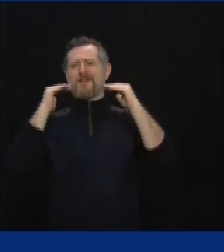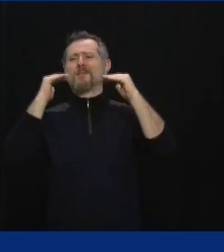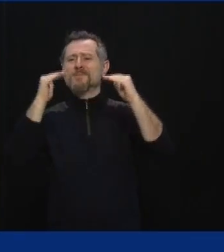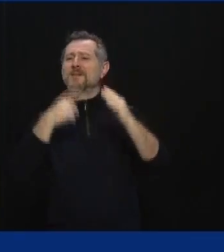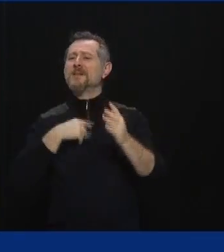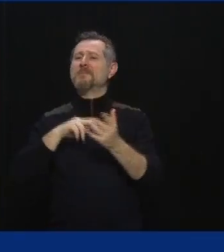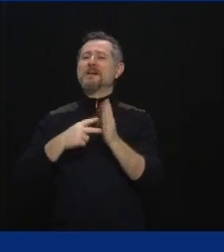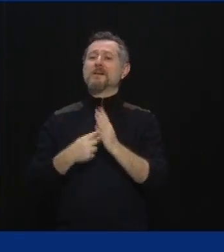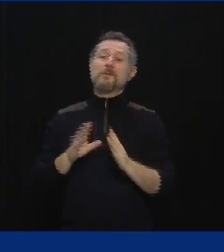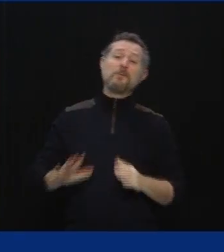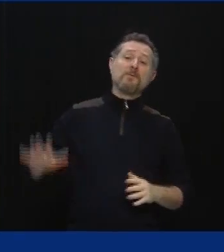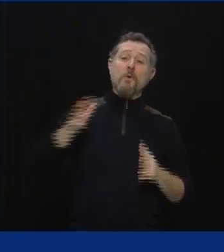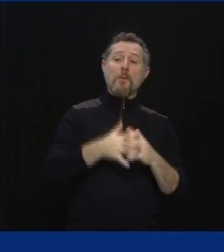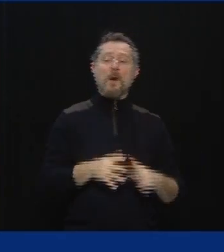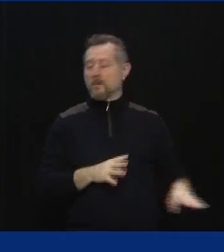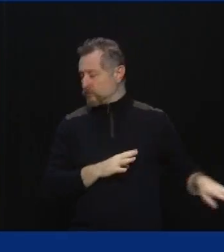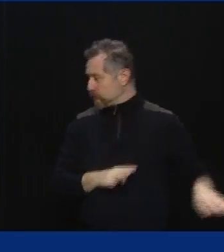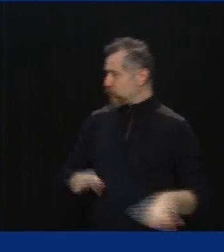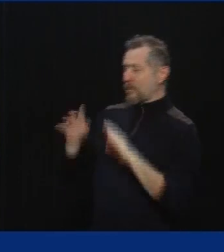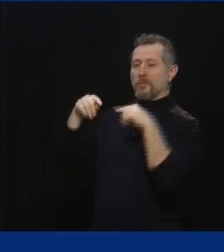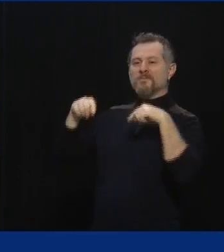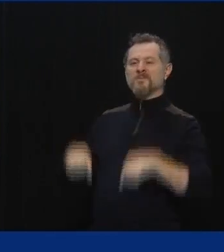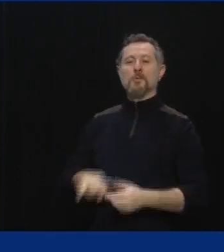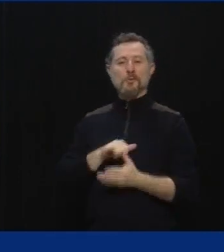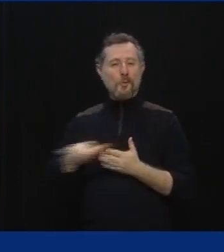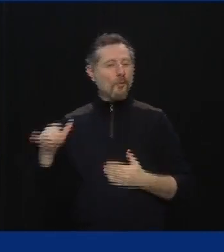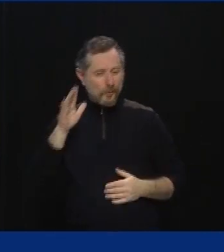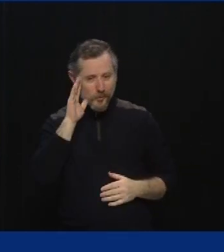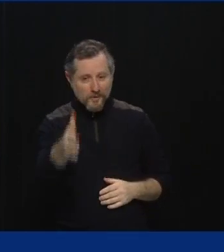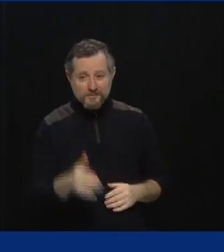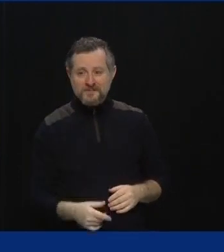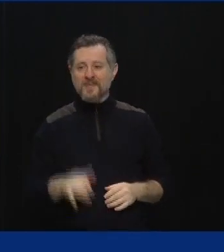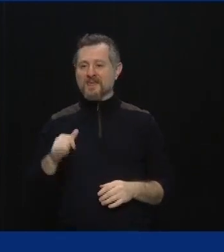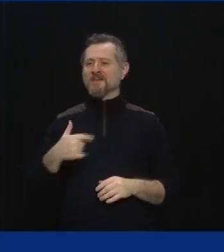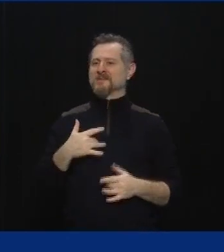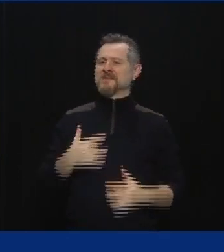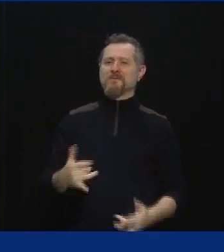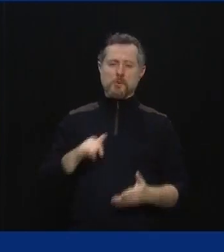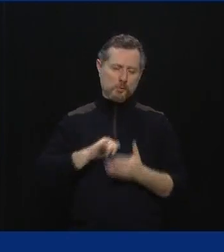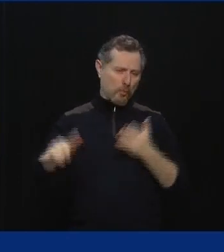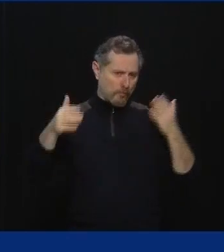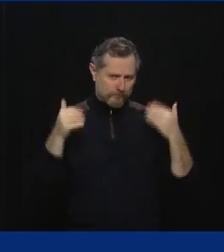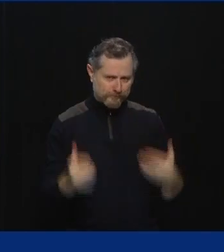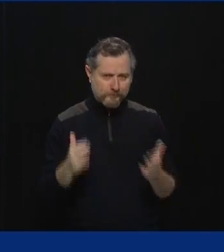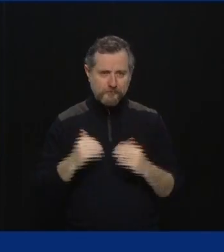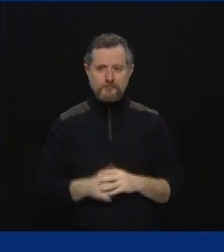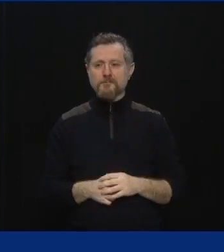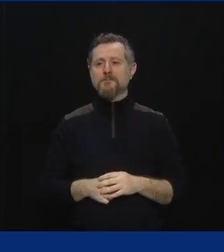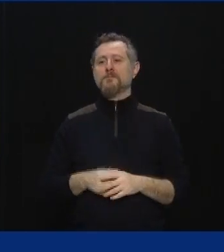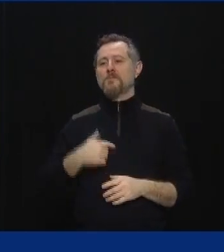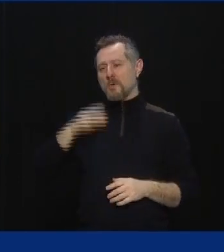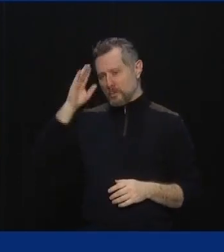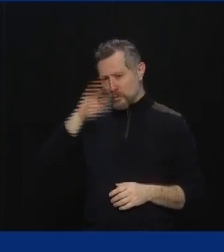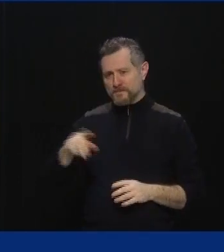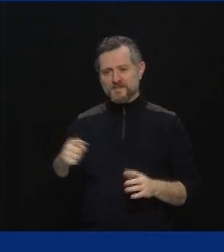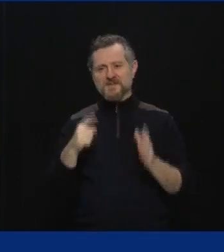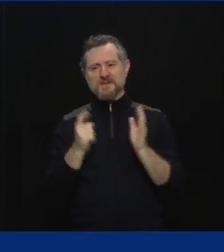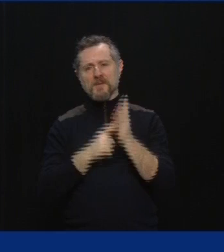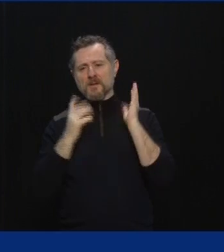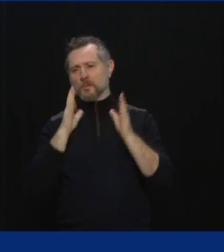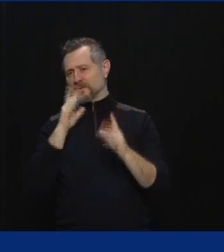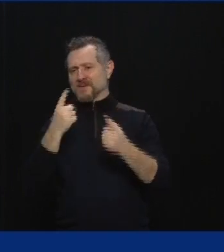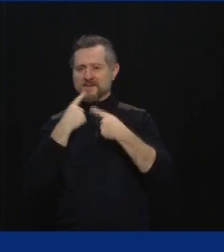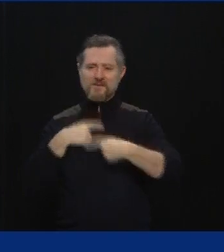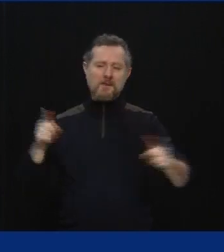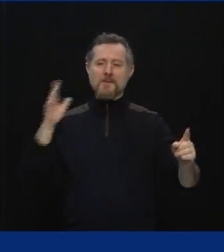follow. That's the New York way. You know that very well, and I know you would demand and deliver